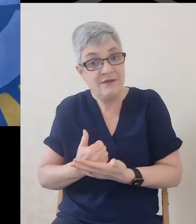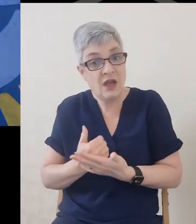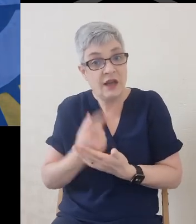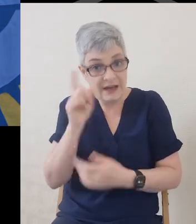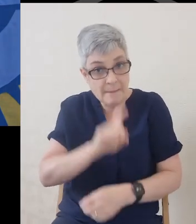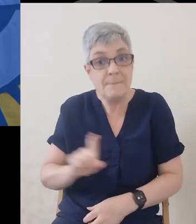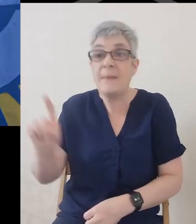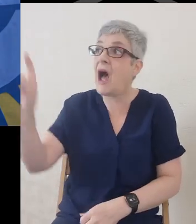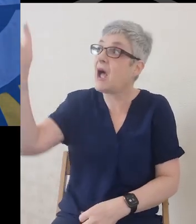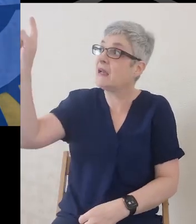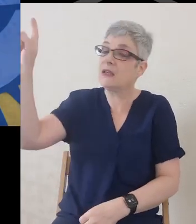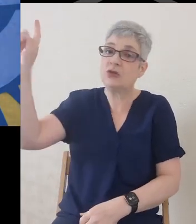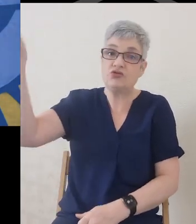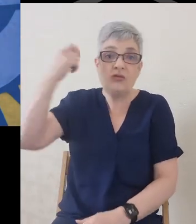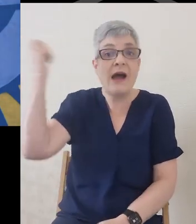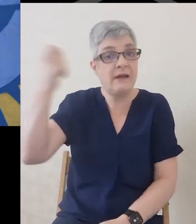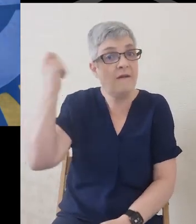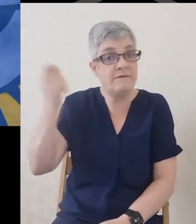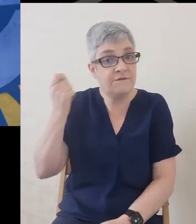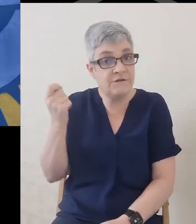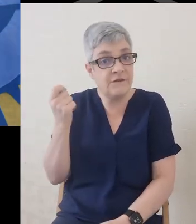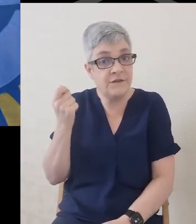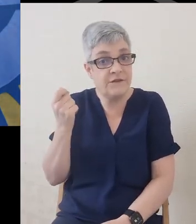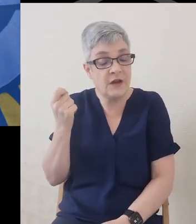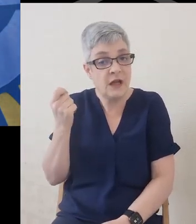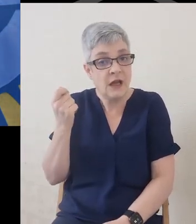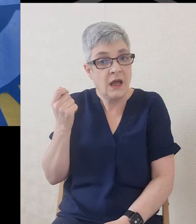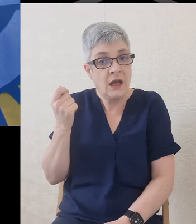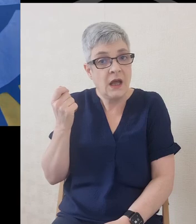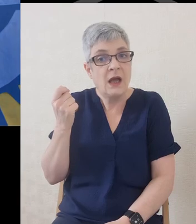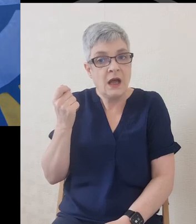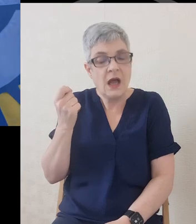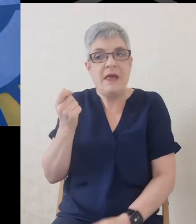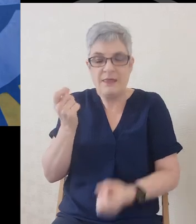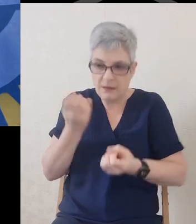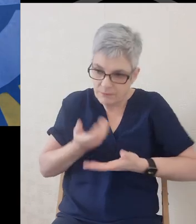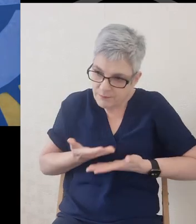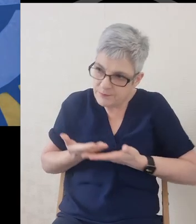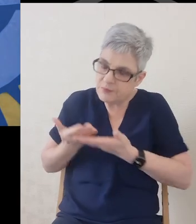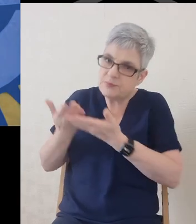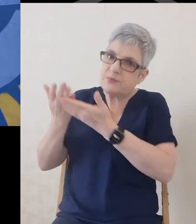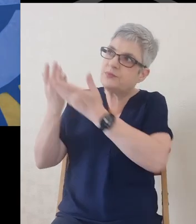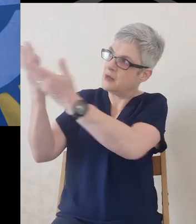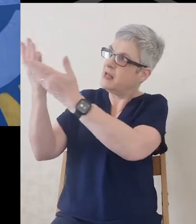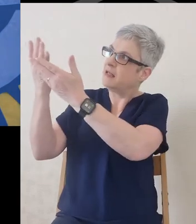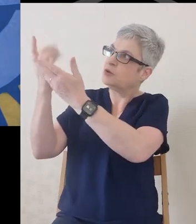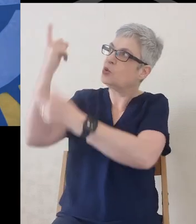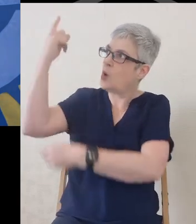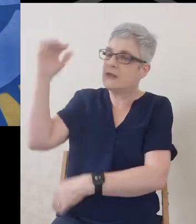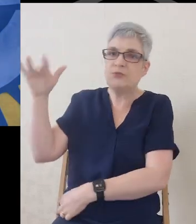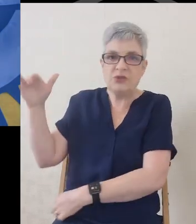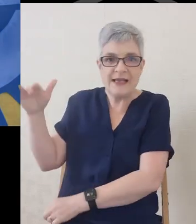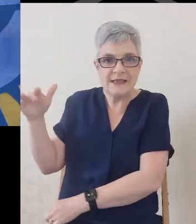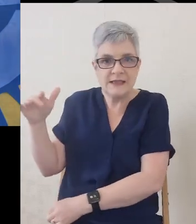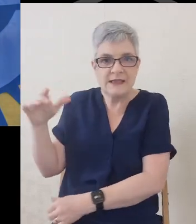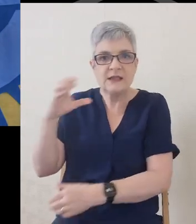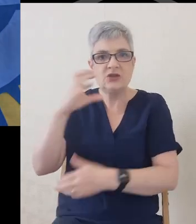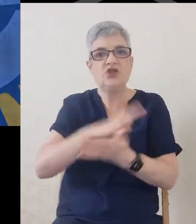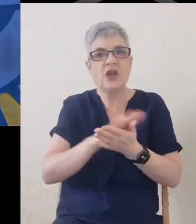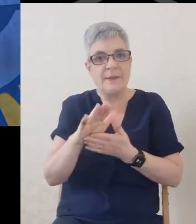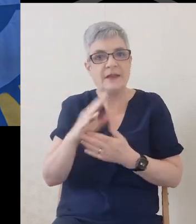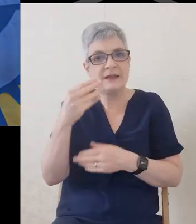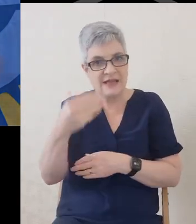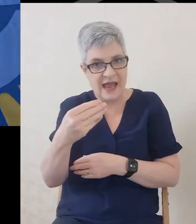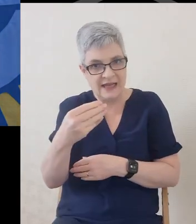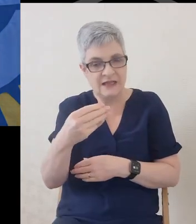He came back in triumph. And he was took that into the very presence of God, Hebrews chapter 9, and also in